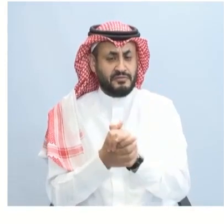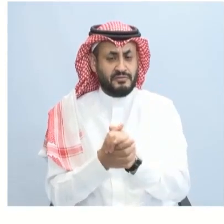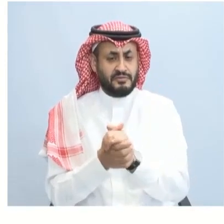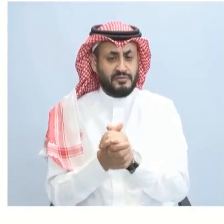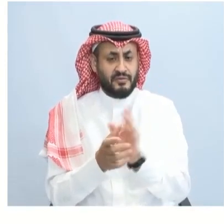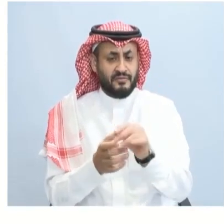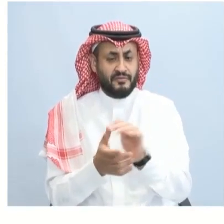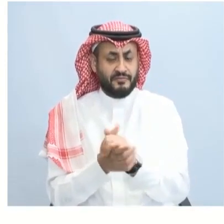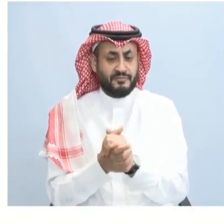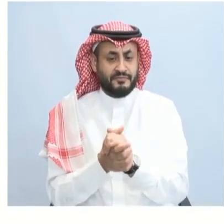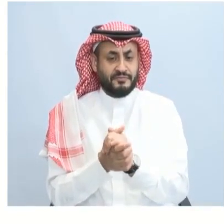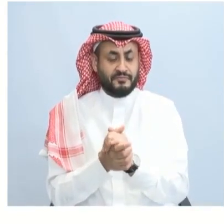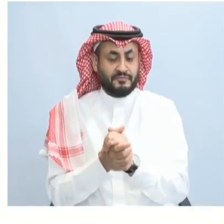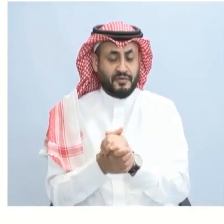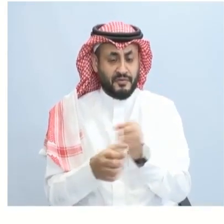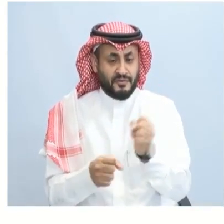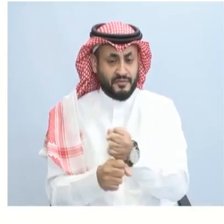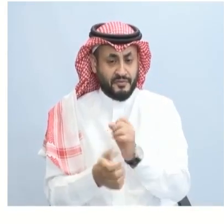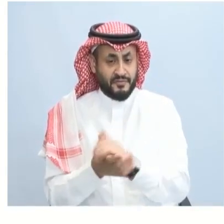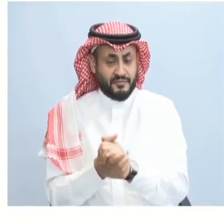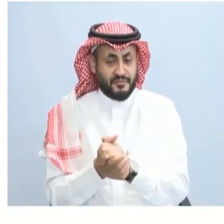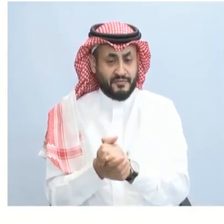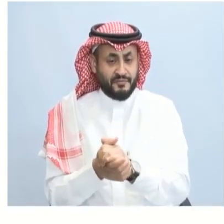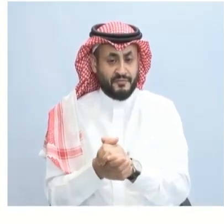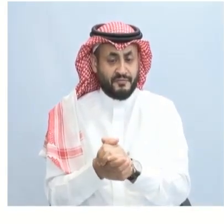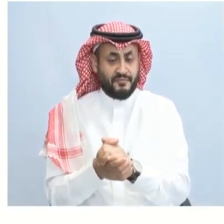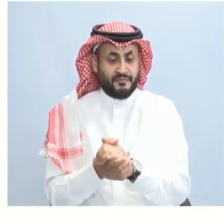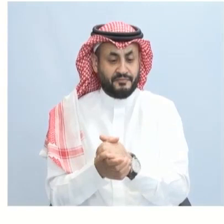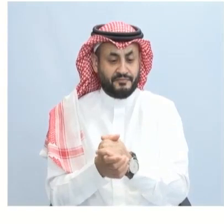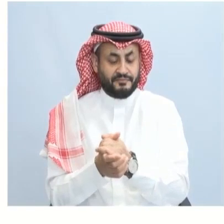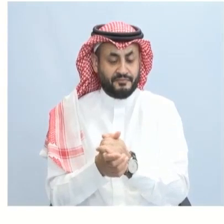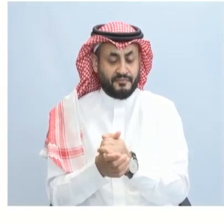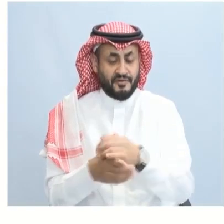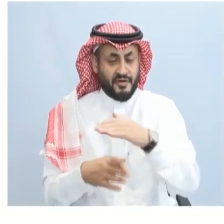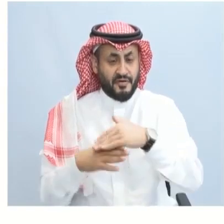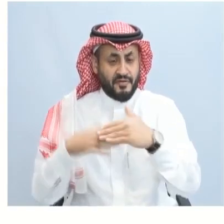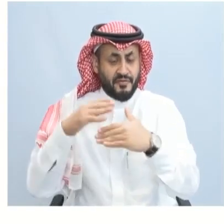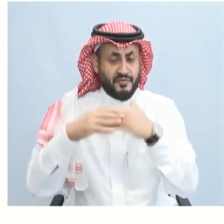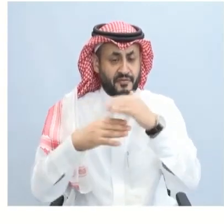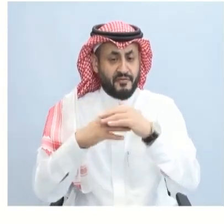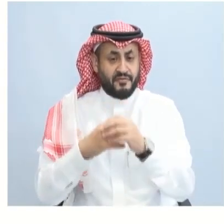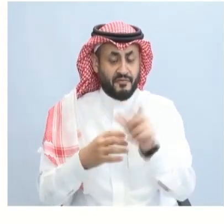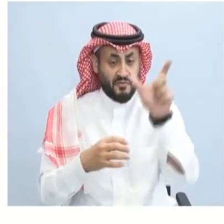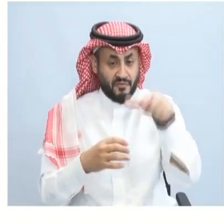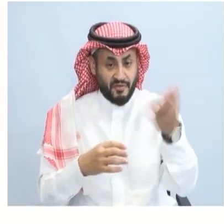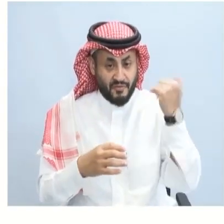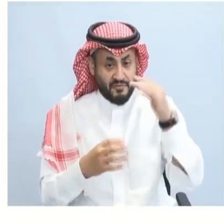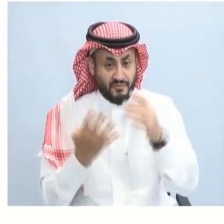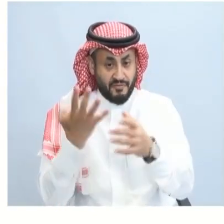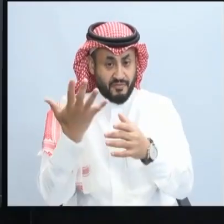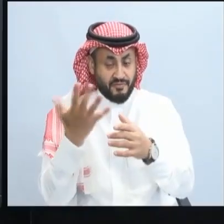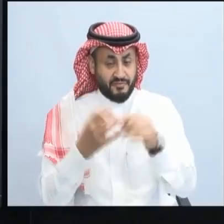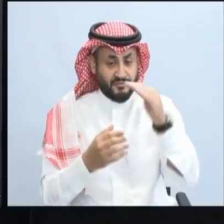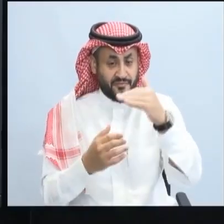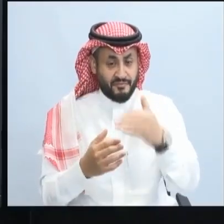make. Then the choice can be real or made up. Use phrases for discussing options. So you are going to use